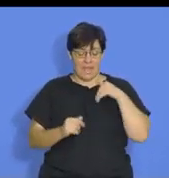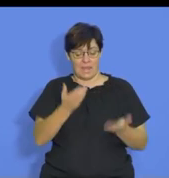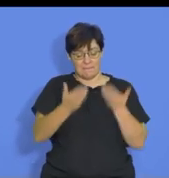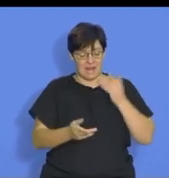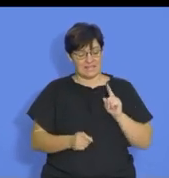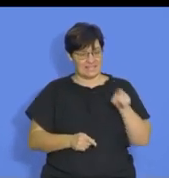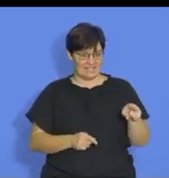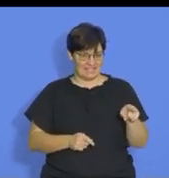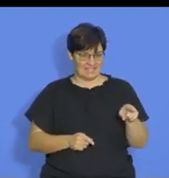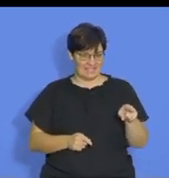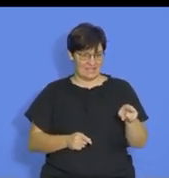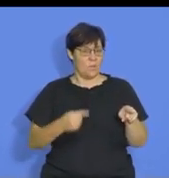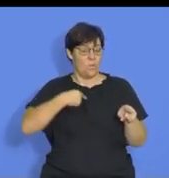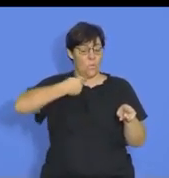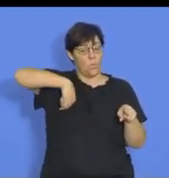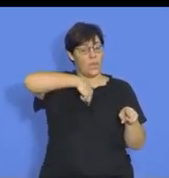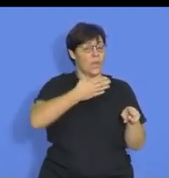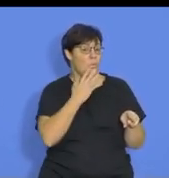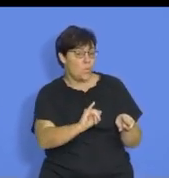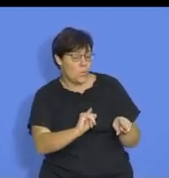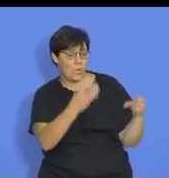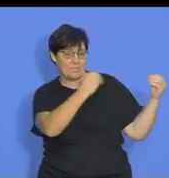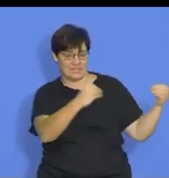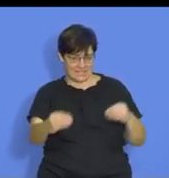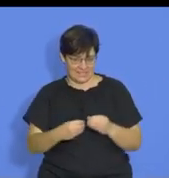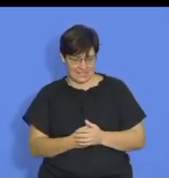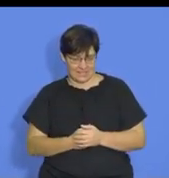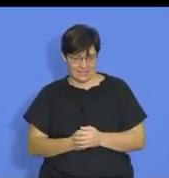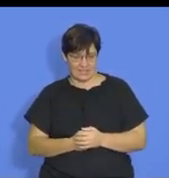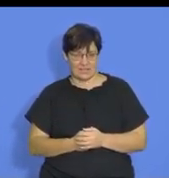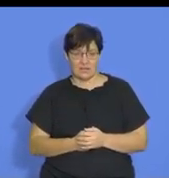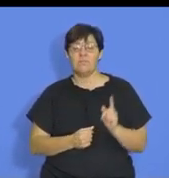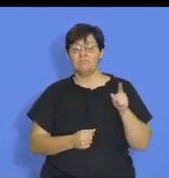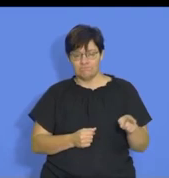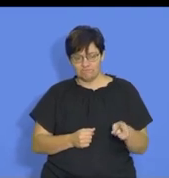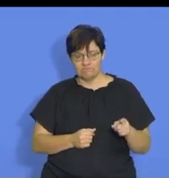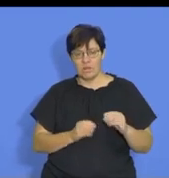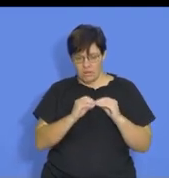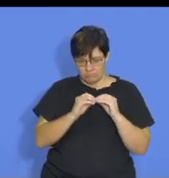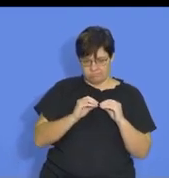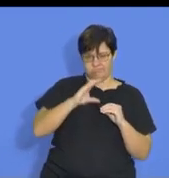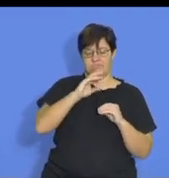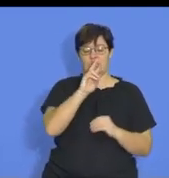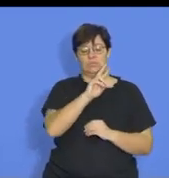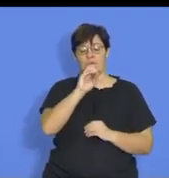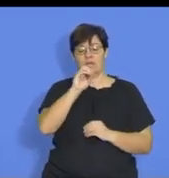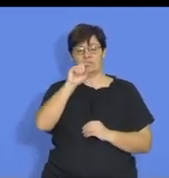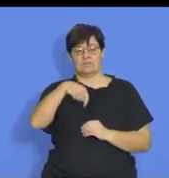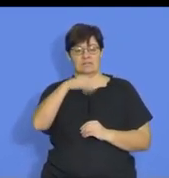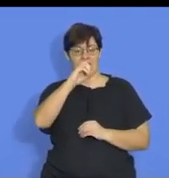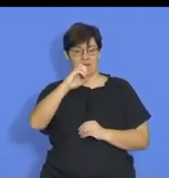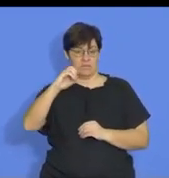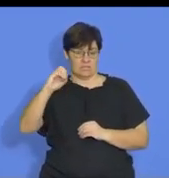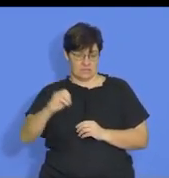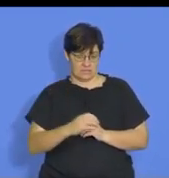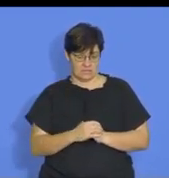bank balance, remember we are the business, right? The business's bank account is increasing by 200,000.